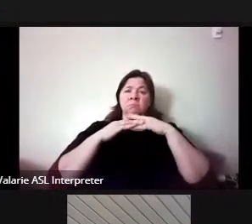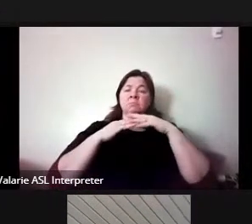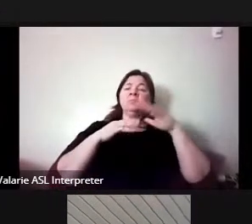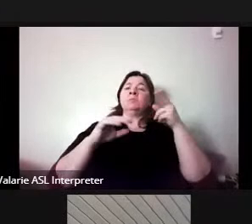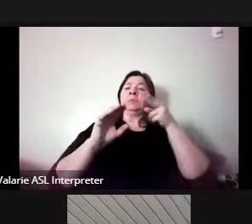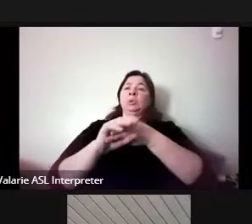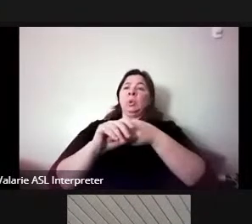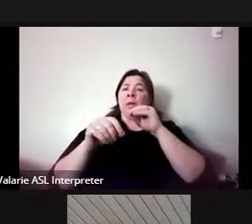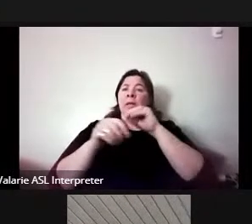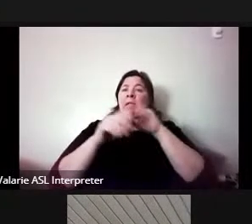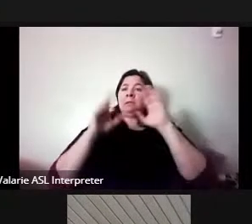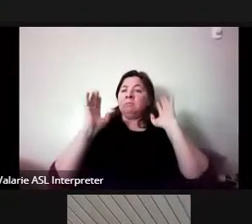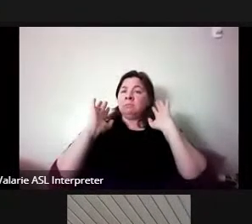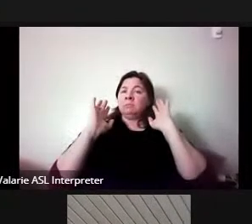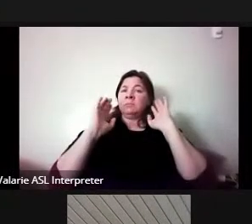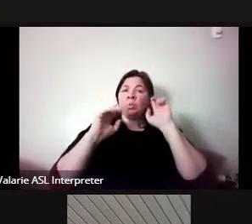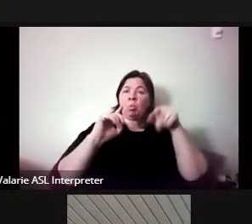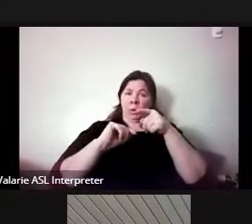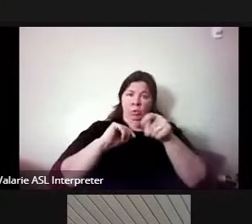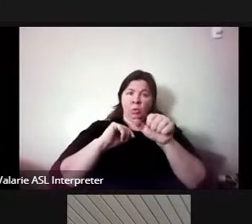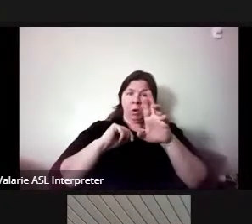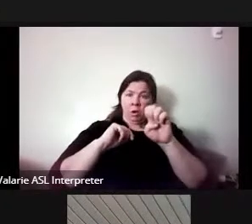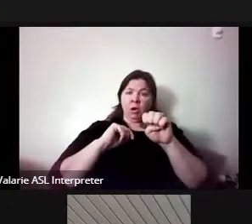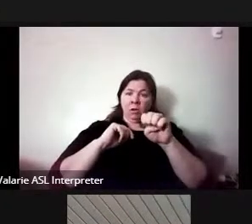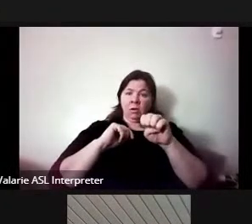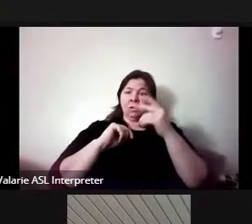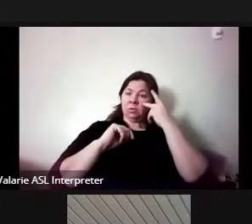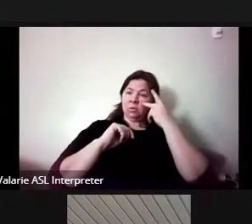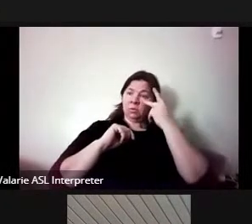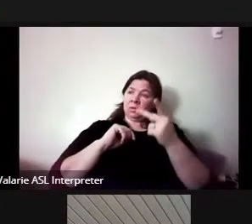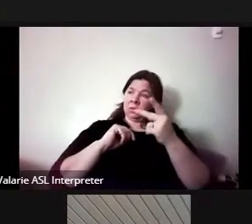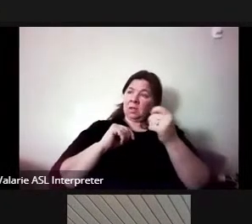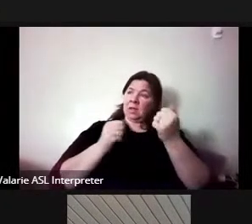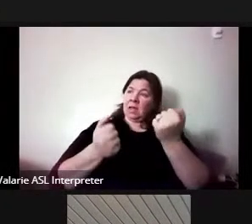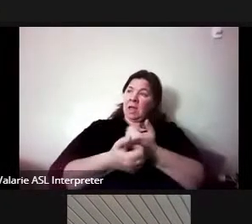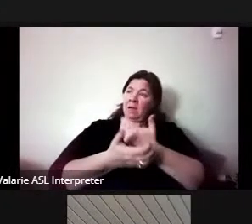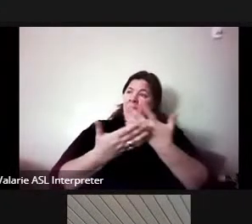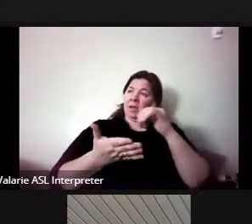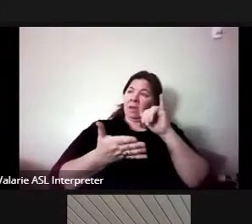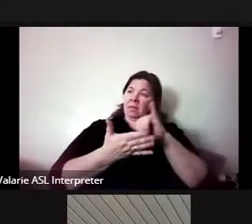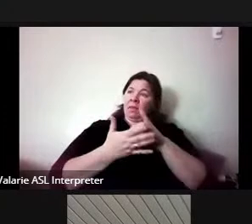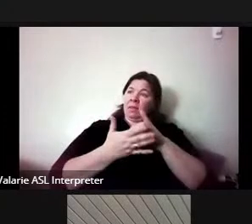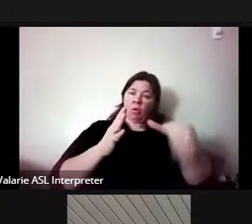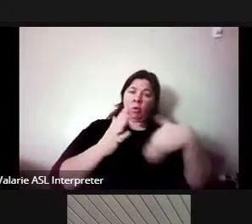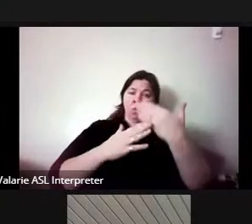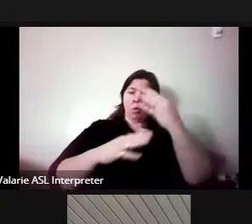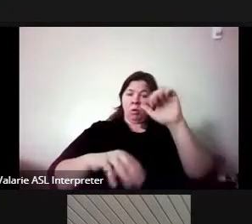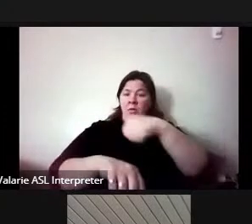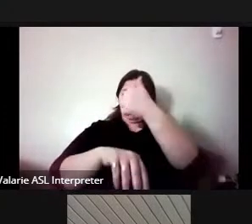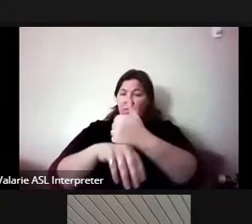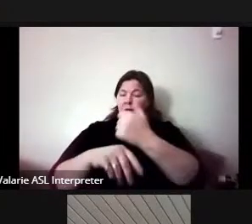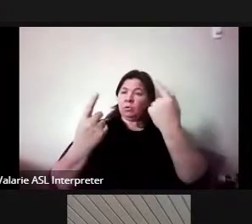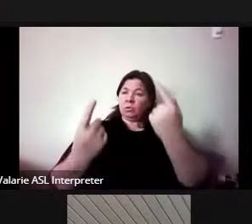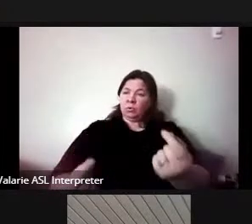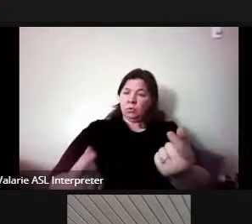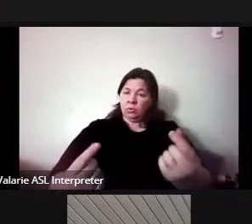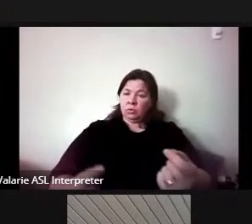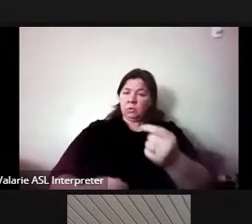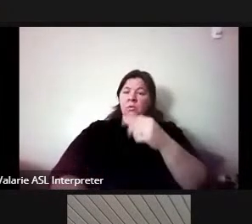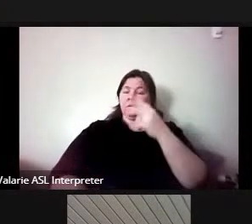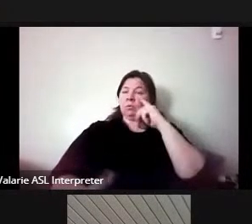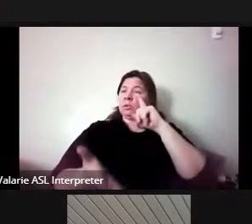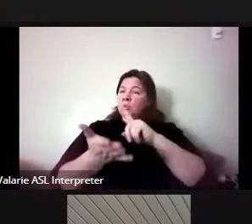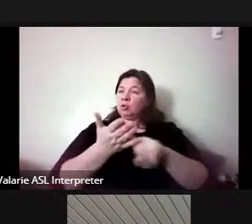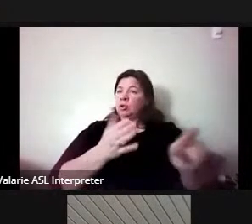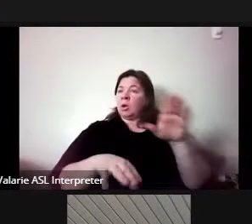in it. And when you are in it, and when you see everything that all the founders are doing, I mean, check on Facebook